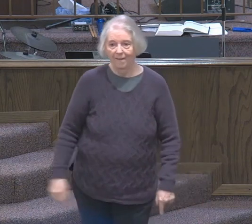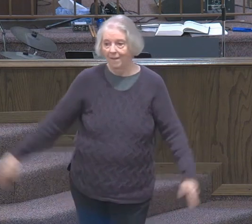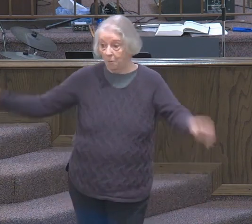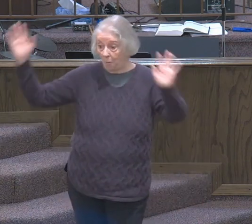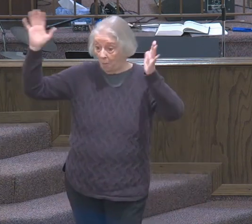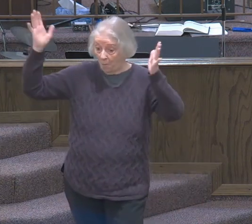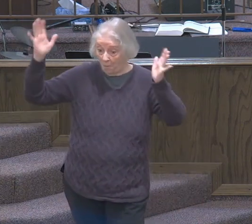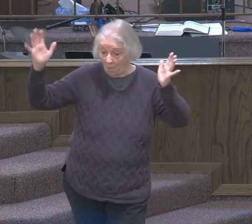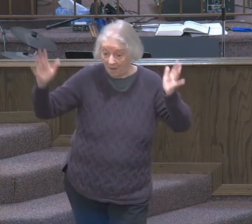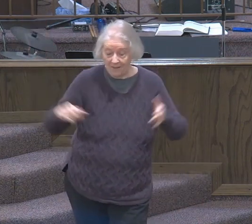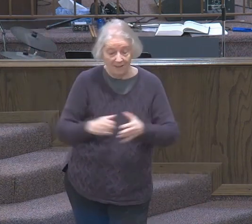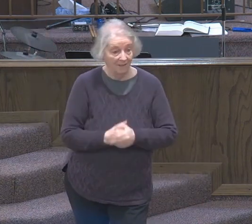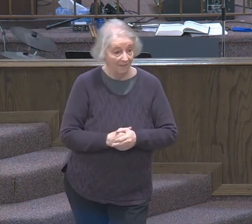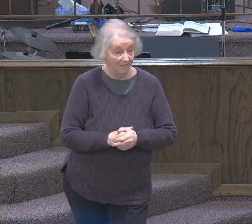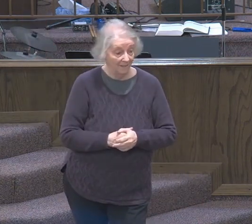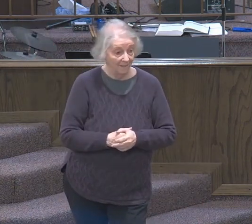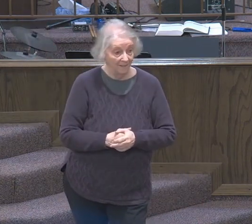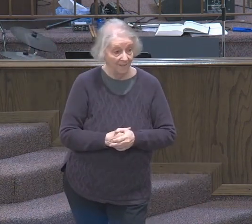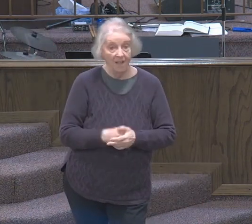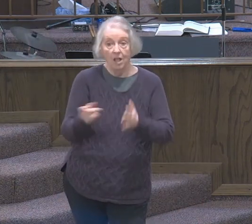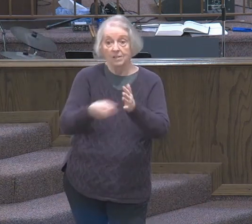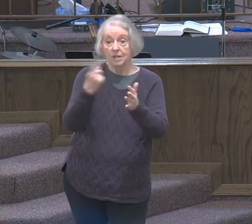be beaten down ourselves.